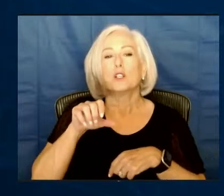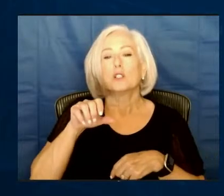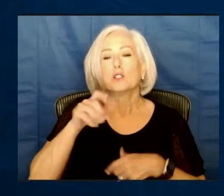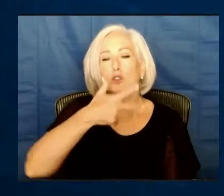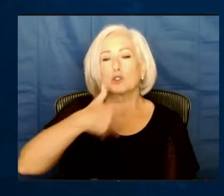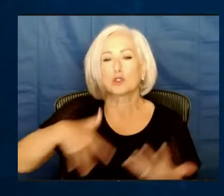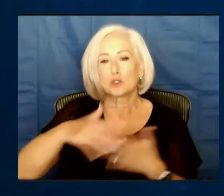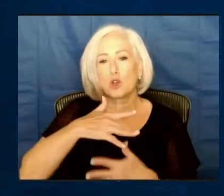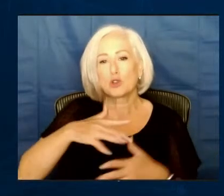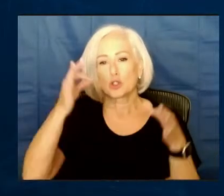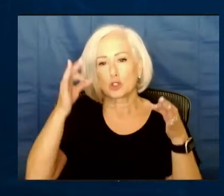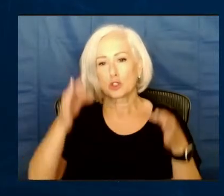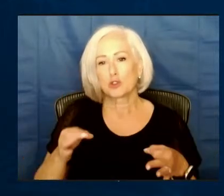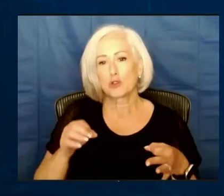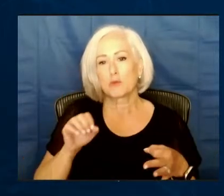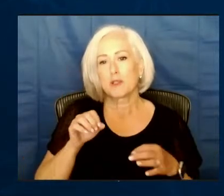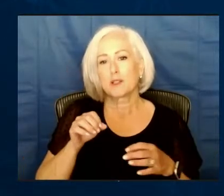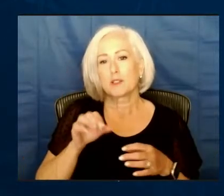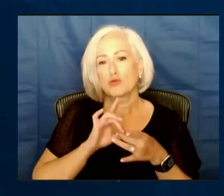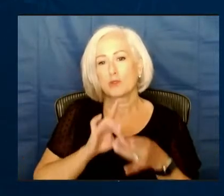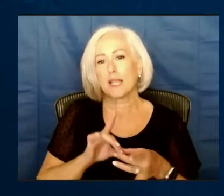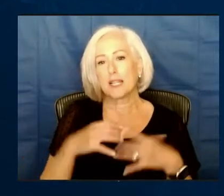Smith?